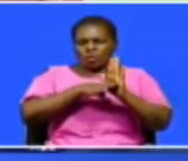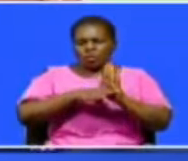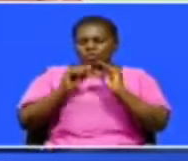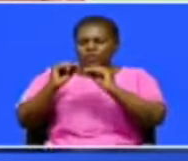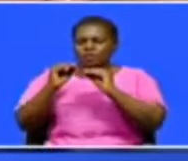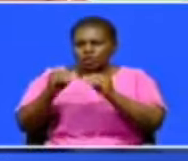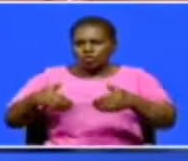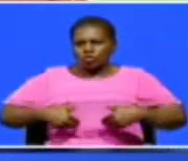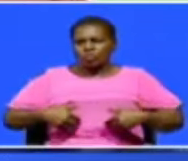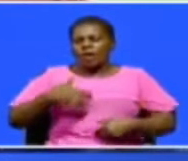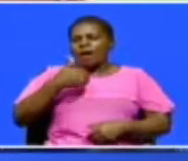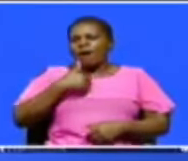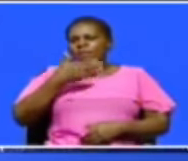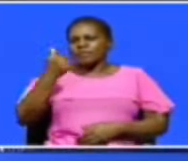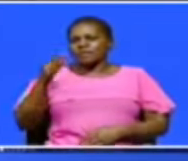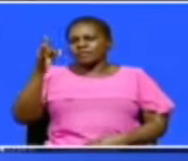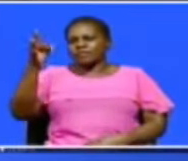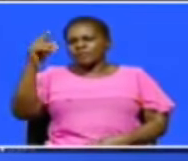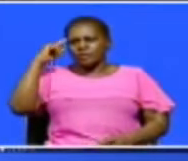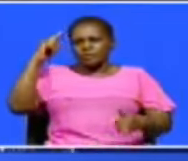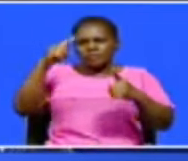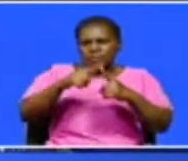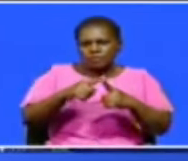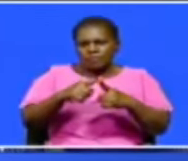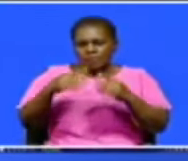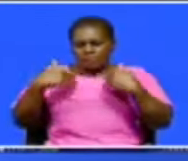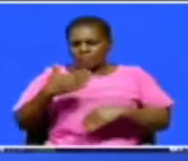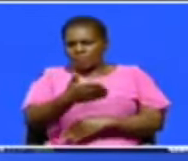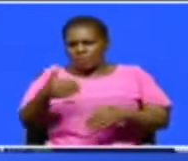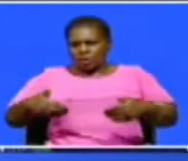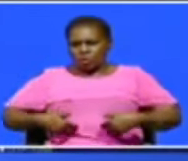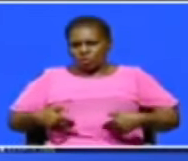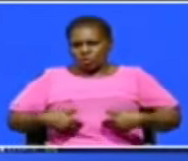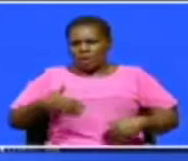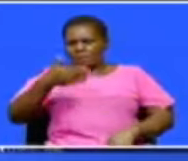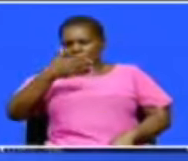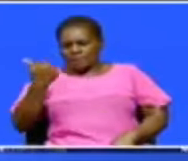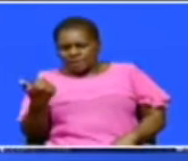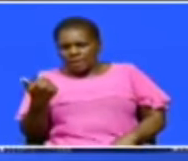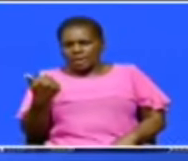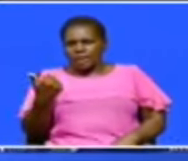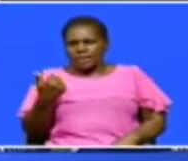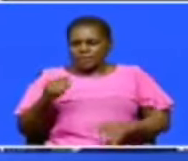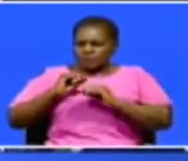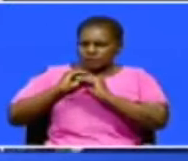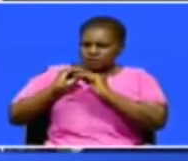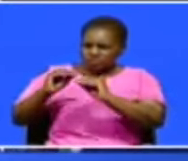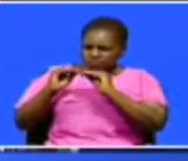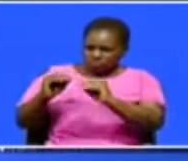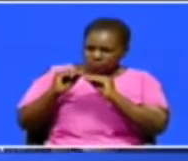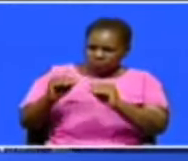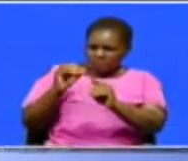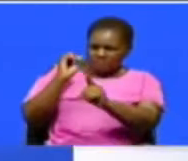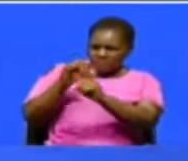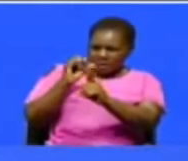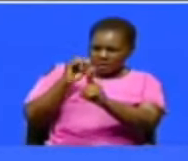youth to have a better future. We are targeting these people so that they can be better. We can train them, we can mentor